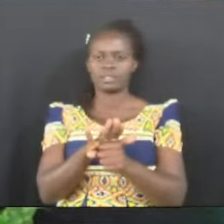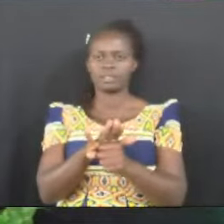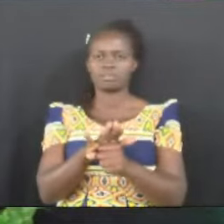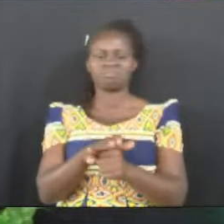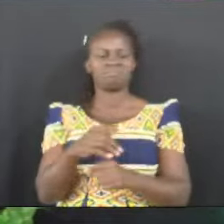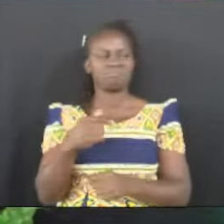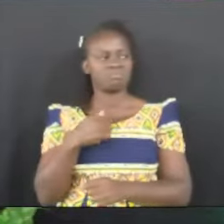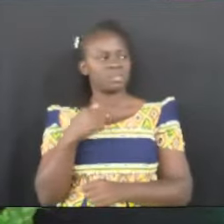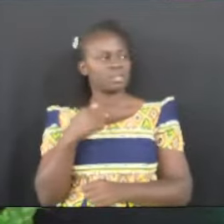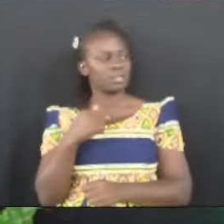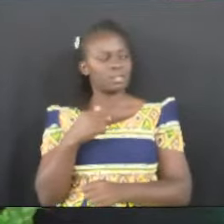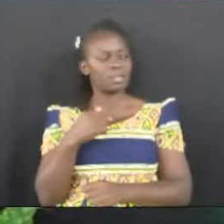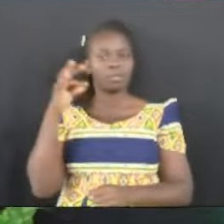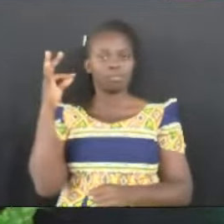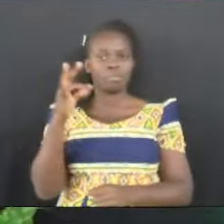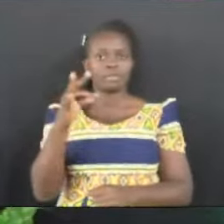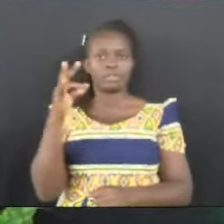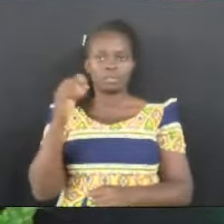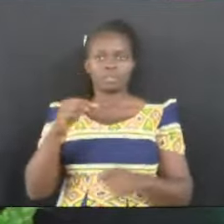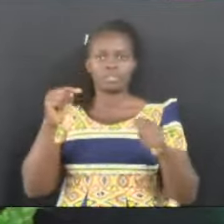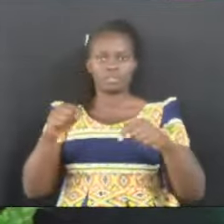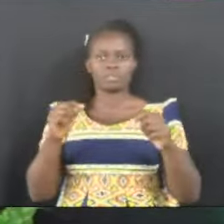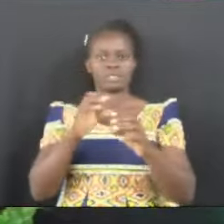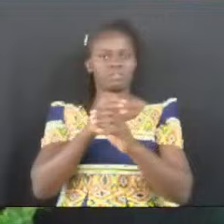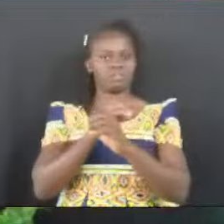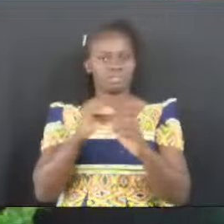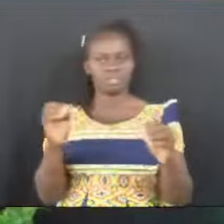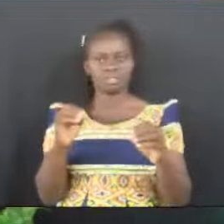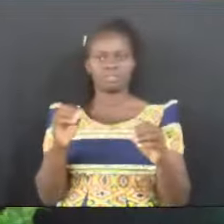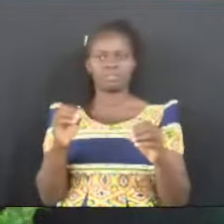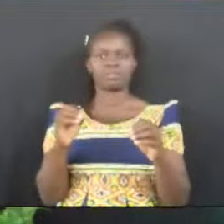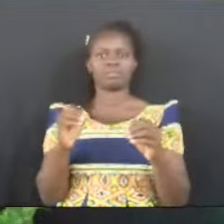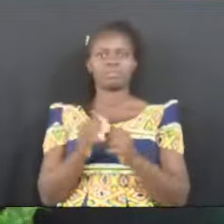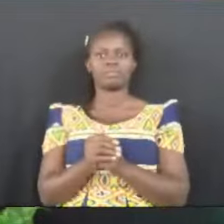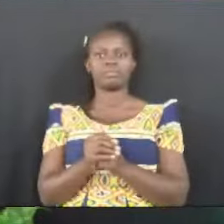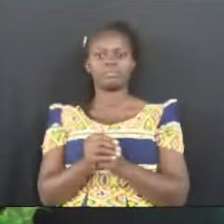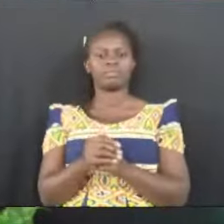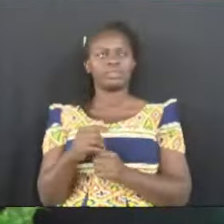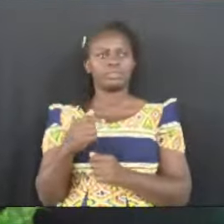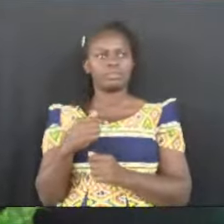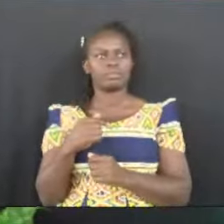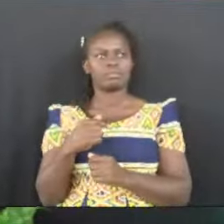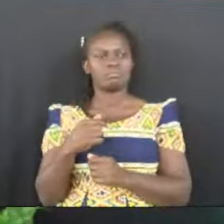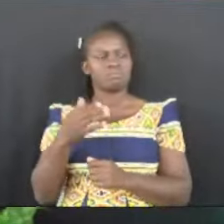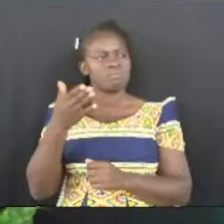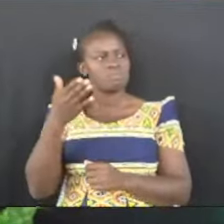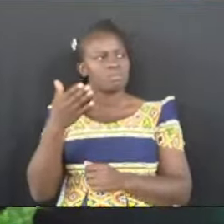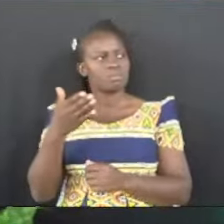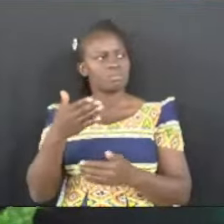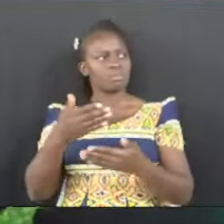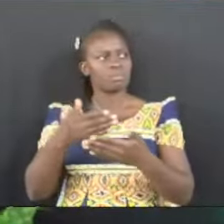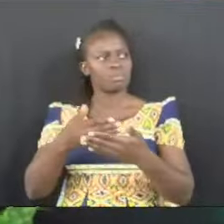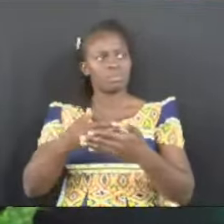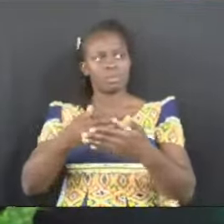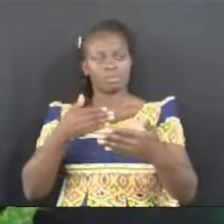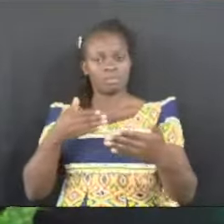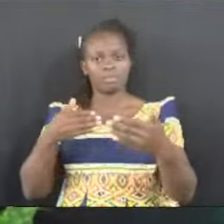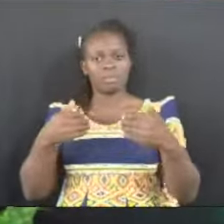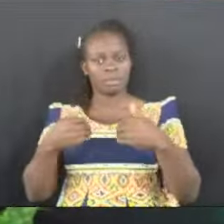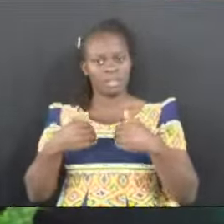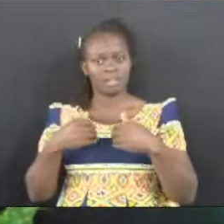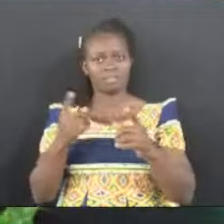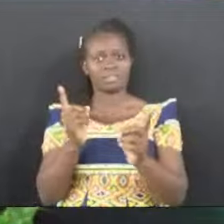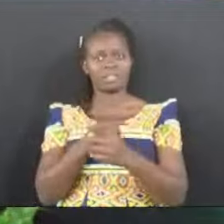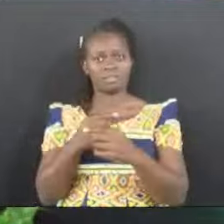because we had a preacher earlier a young, what is his name, by the